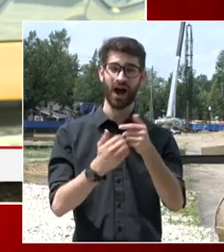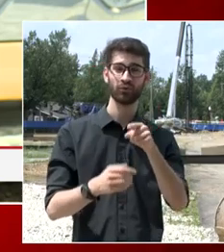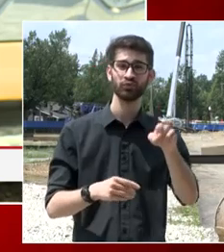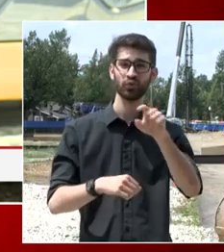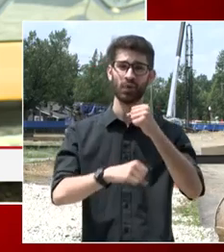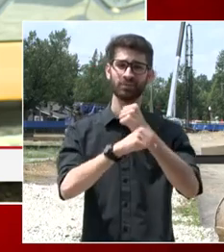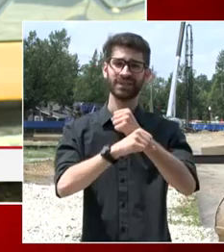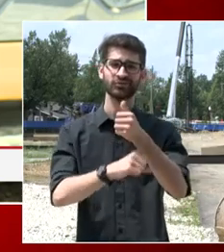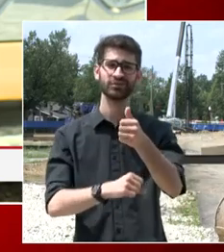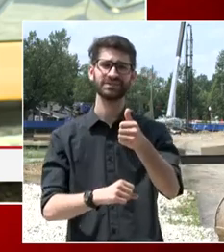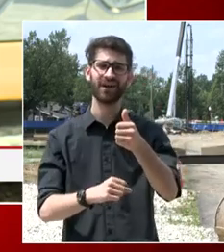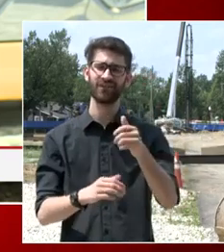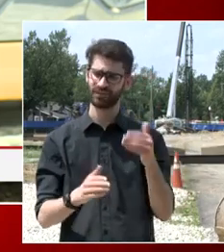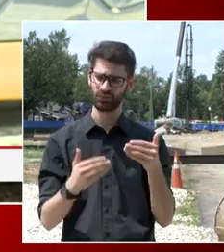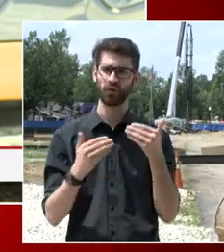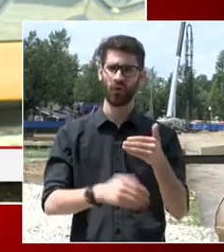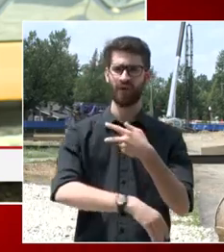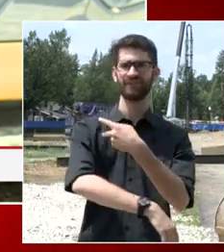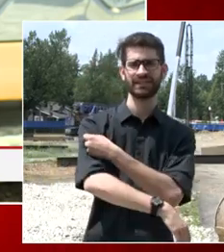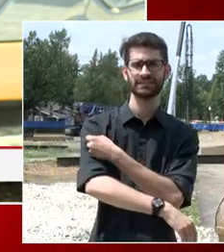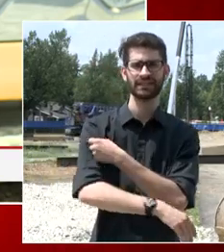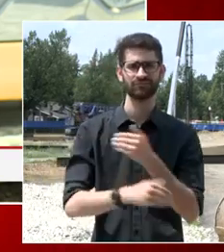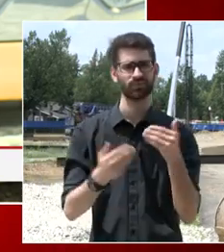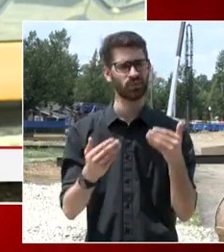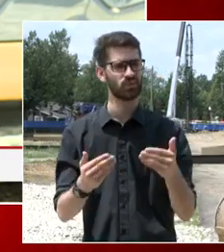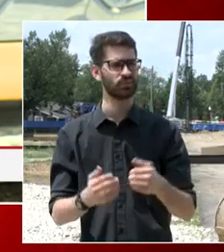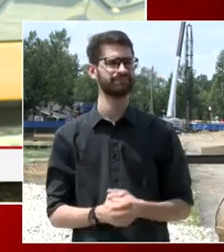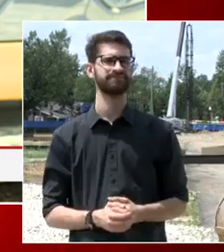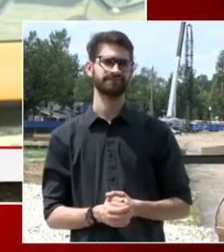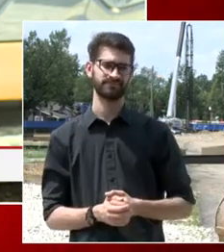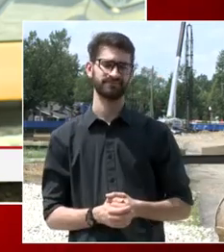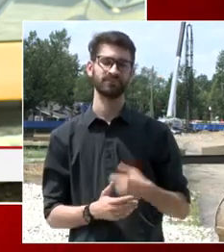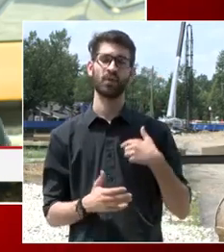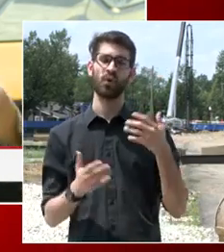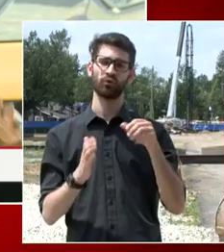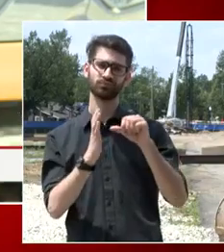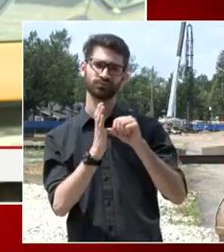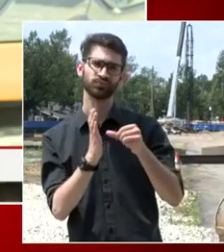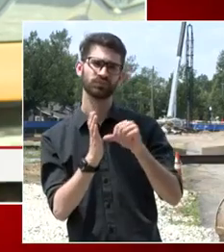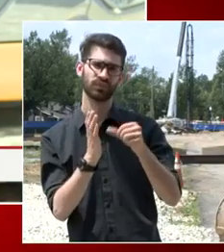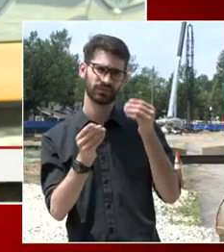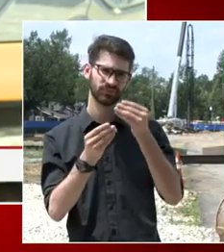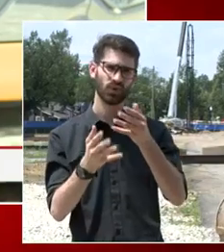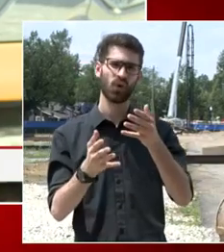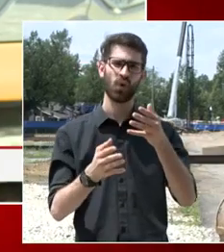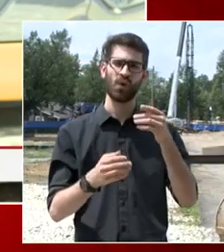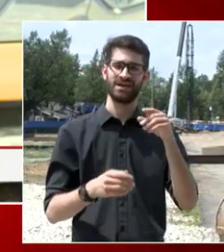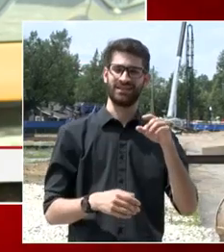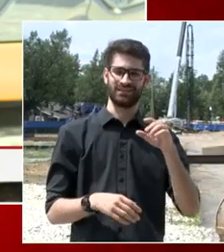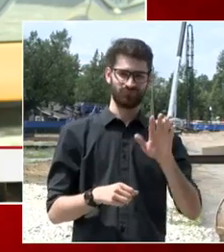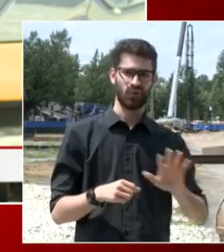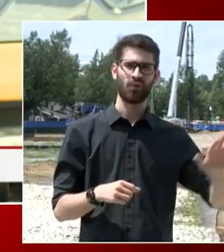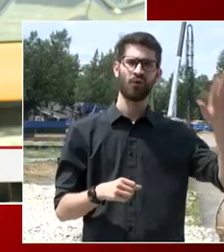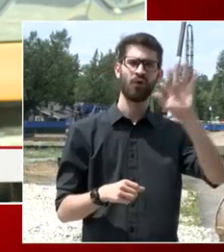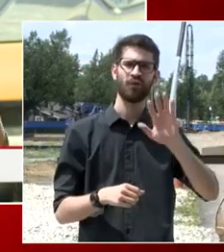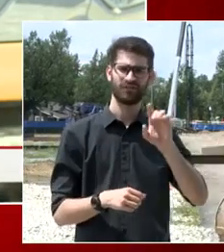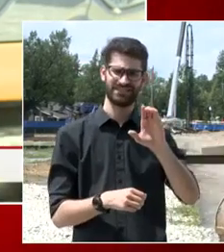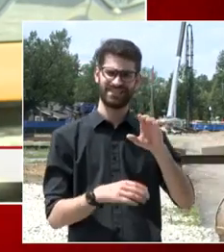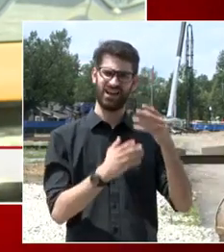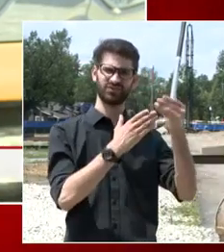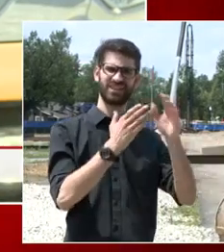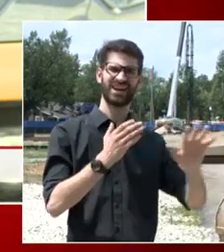yourselves is to get vaccinated. We're also encouraged that our surrounding jurisdictions in the DMV